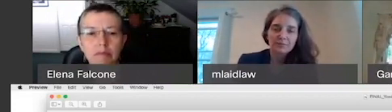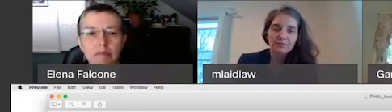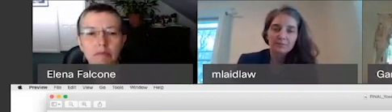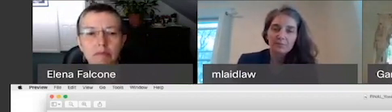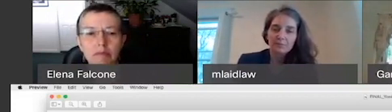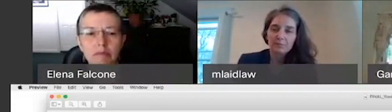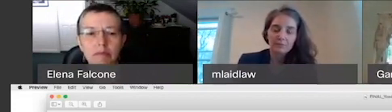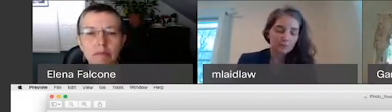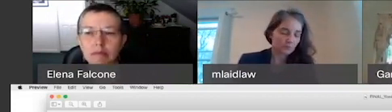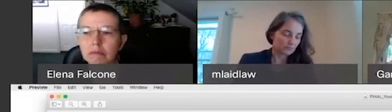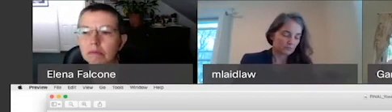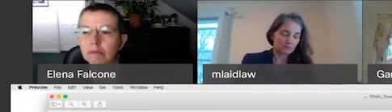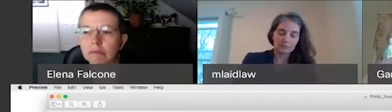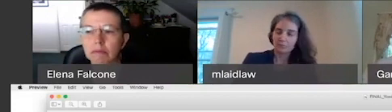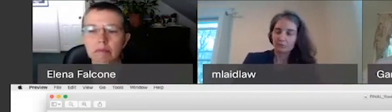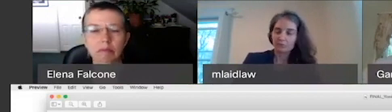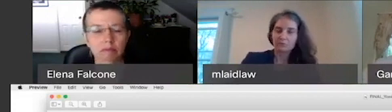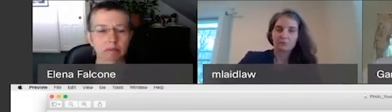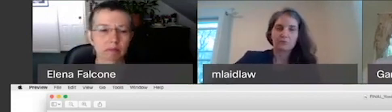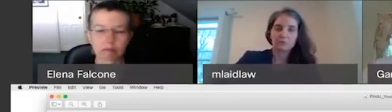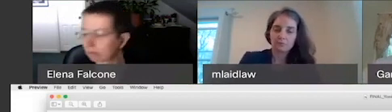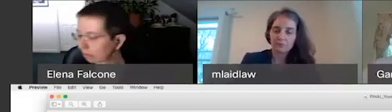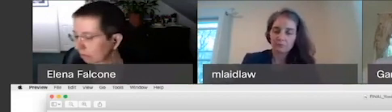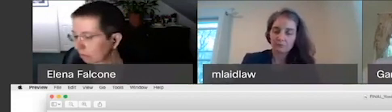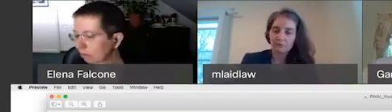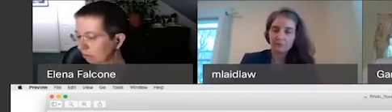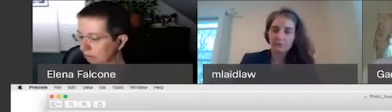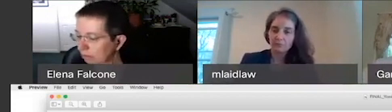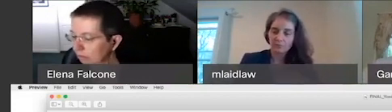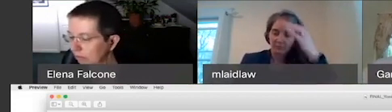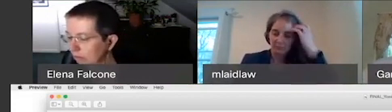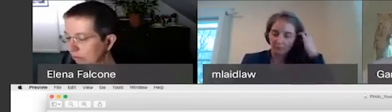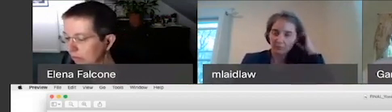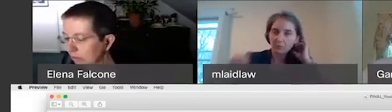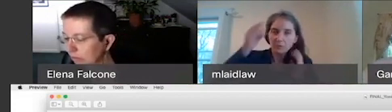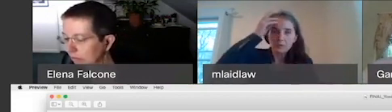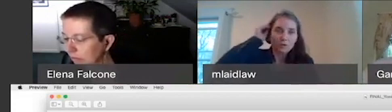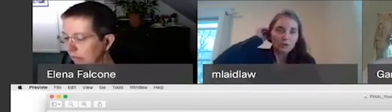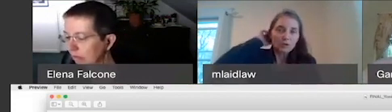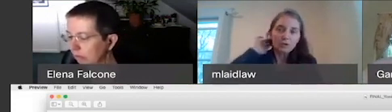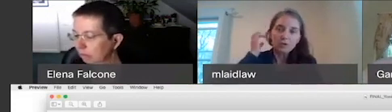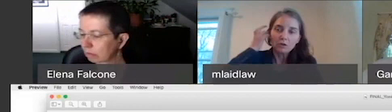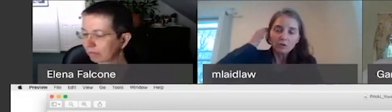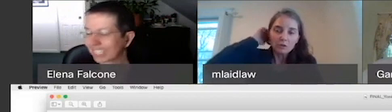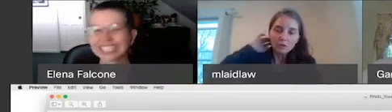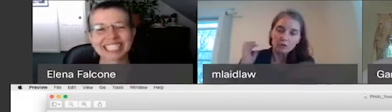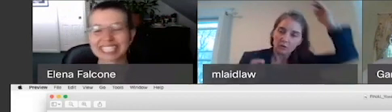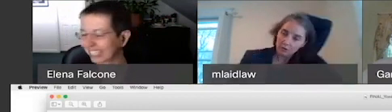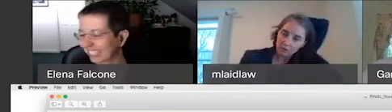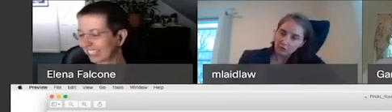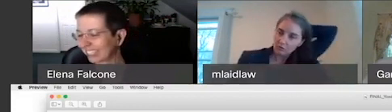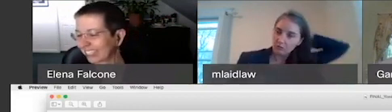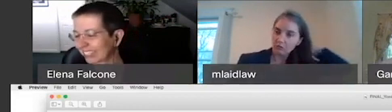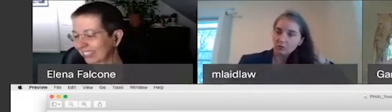housing applications, Medicaid assistance, and much, much, much more. So like I said, no silly questions. Feel free to call